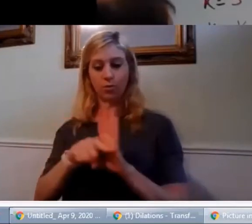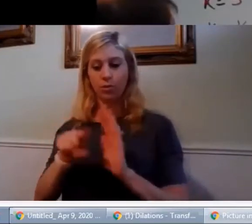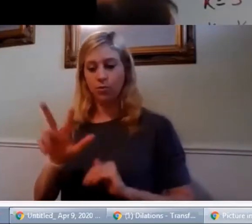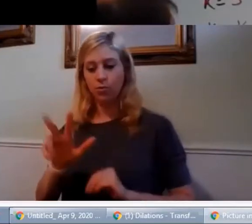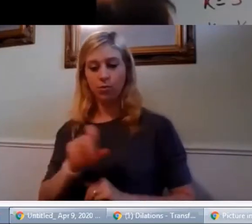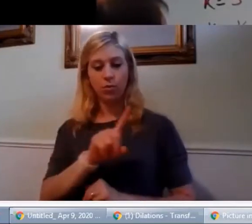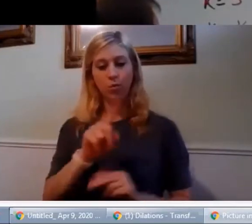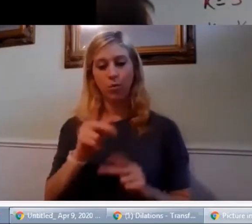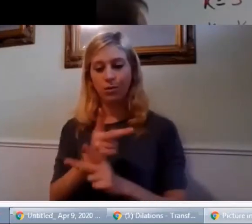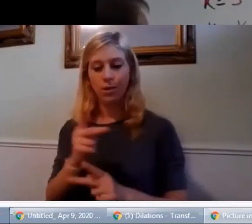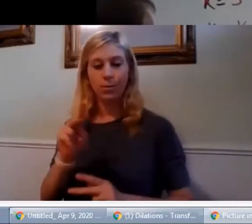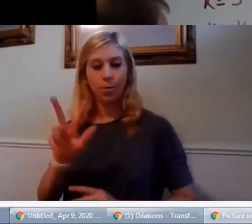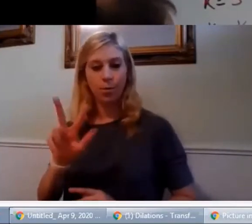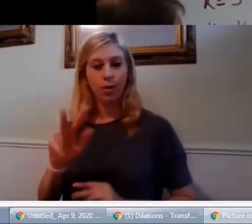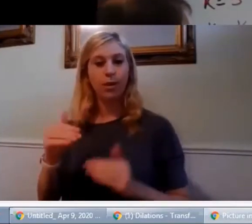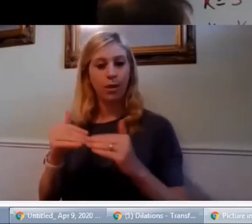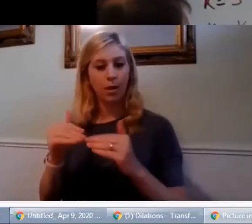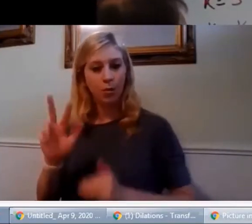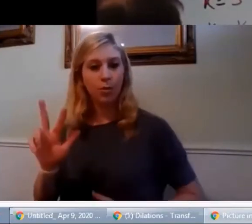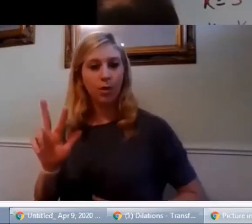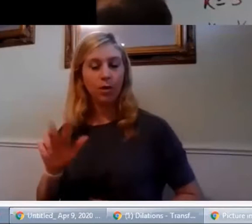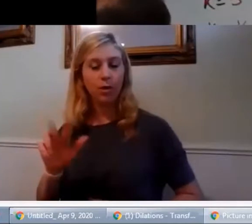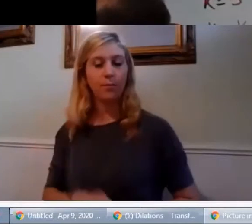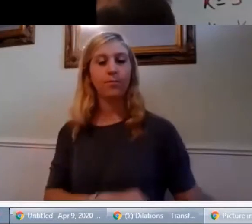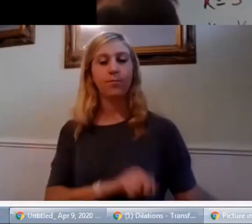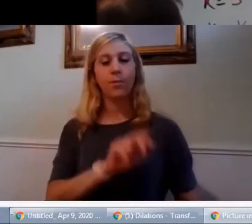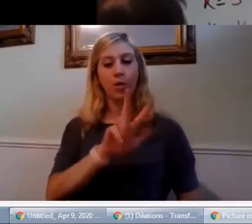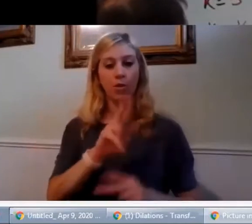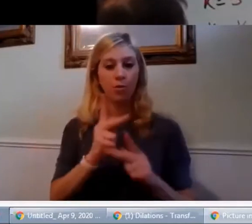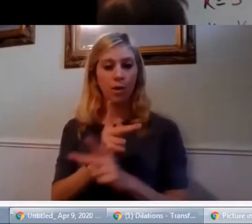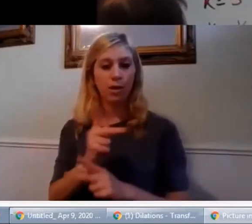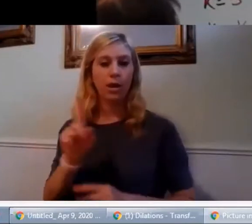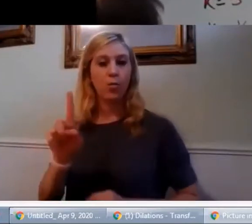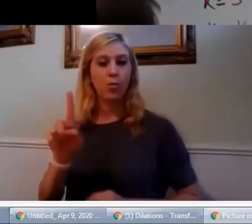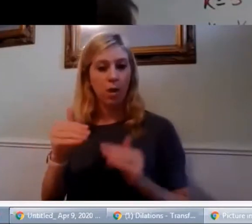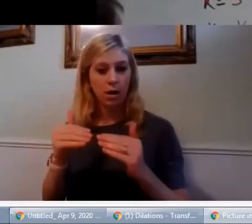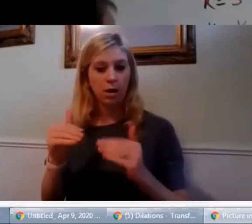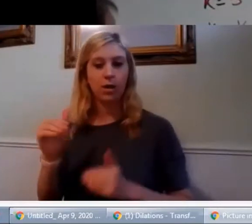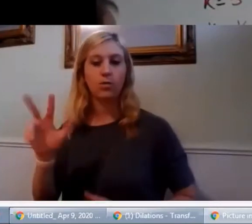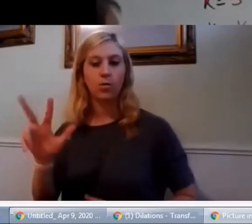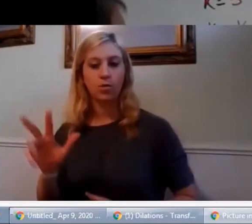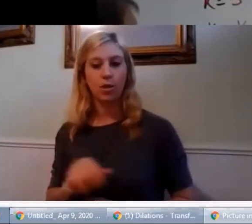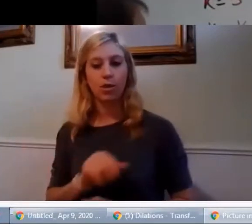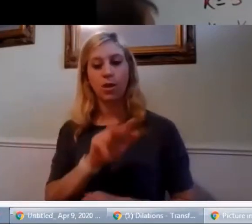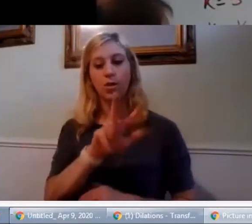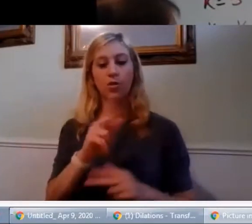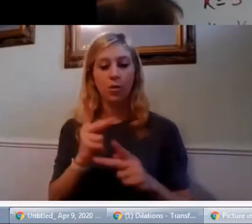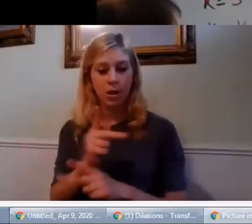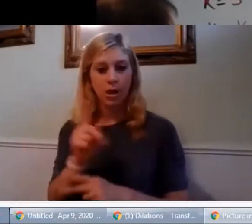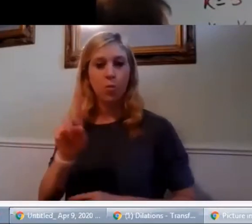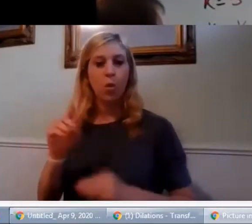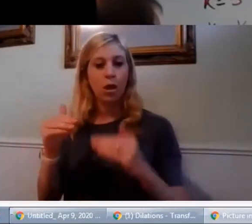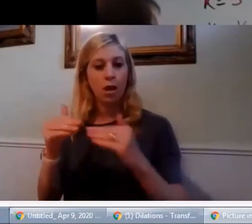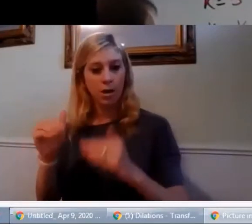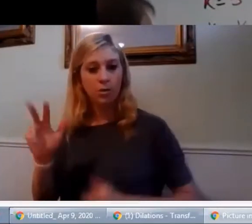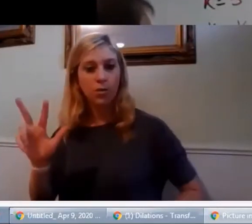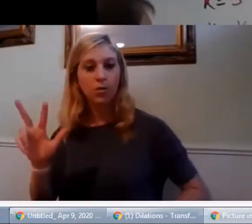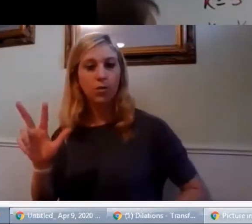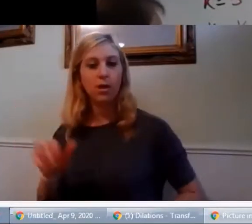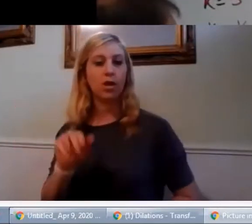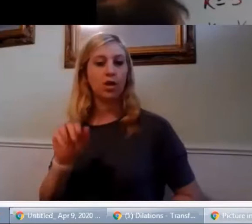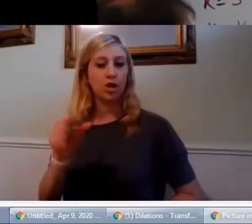1 is 3. 3 times 1 is 3. That was g prime. 2 times 3 is